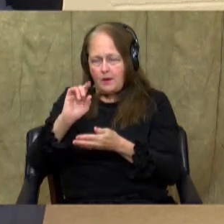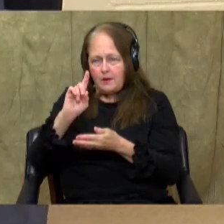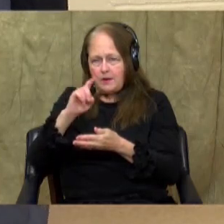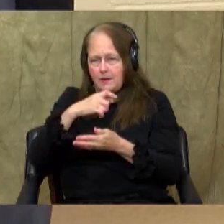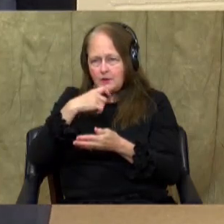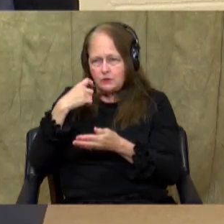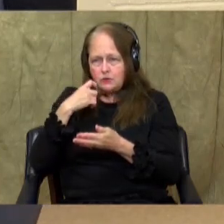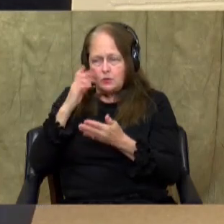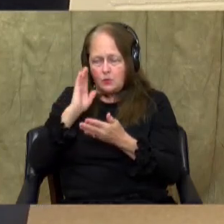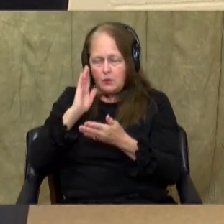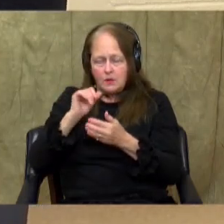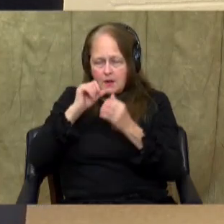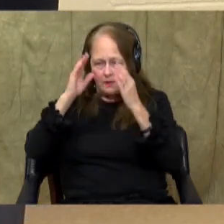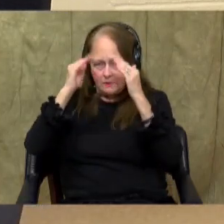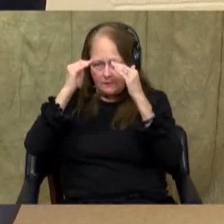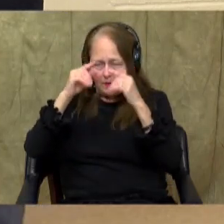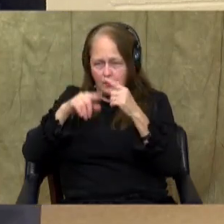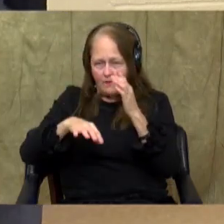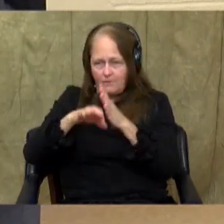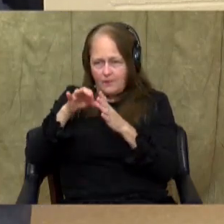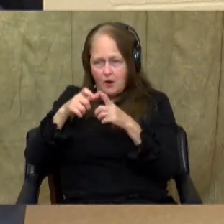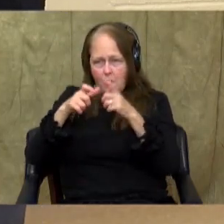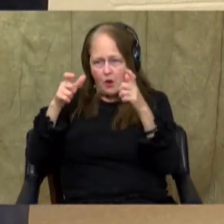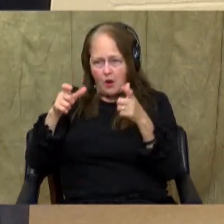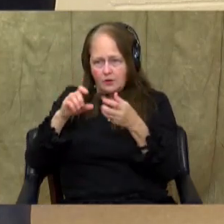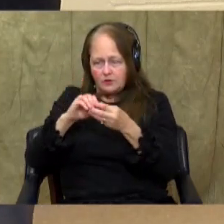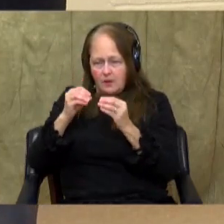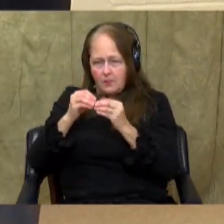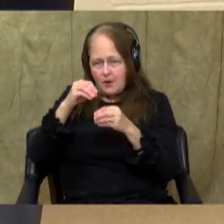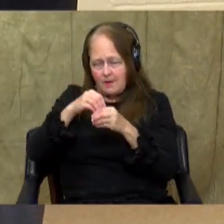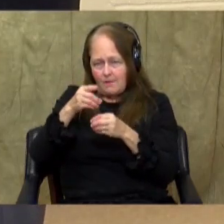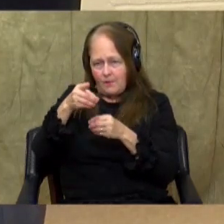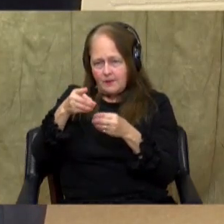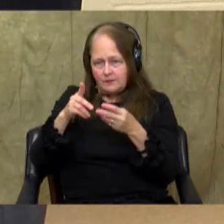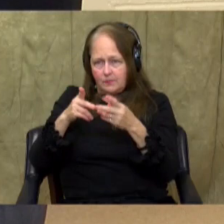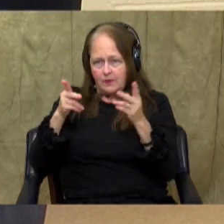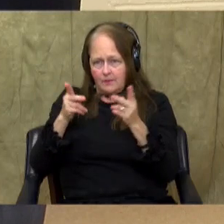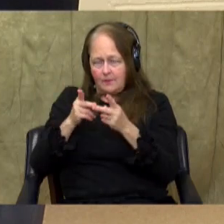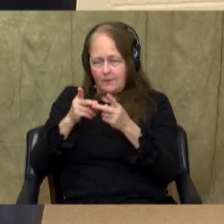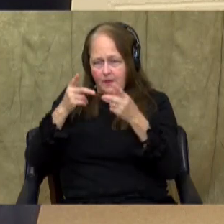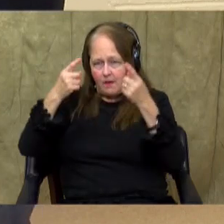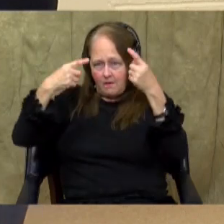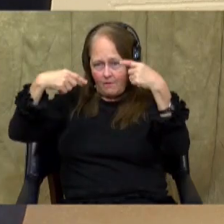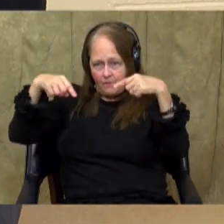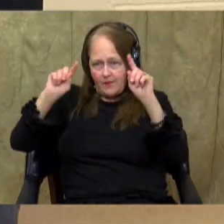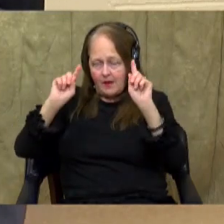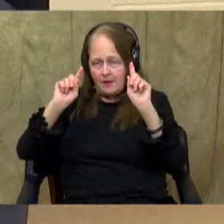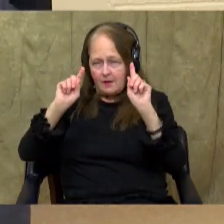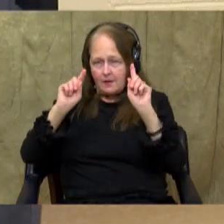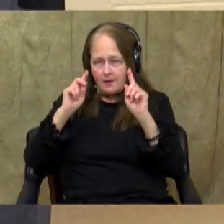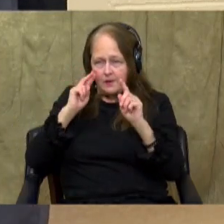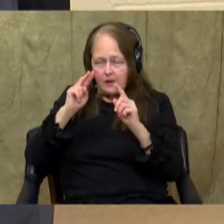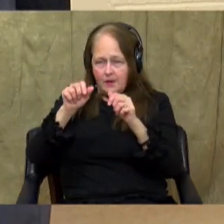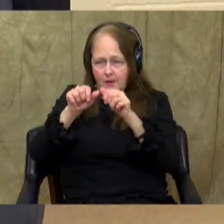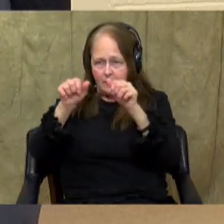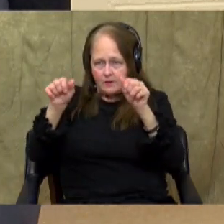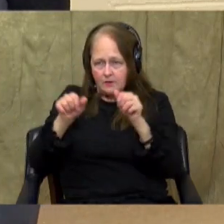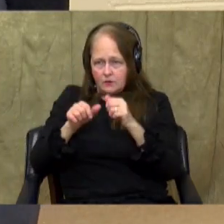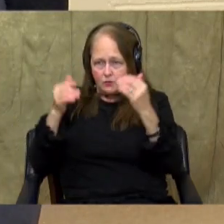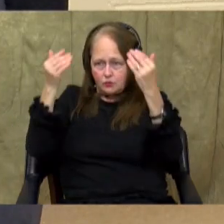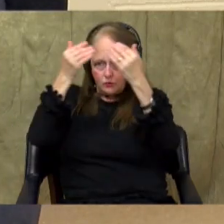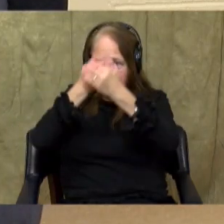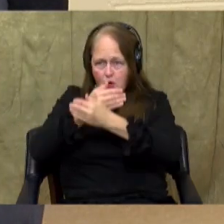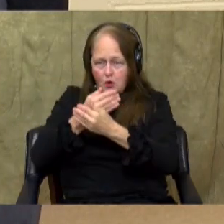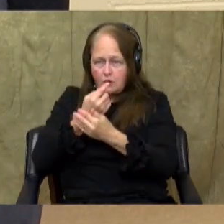you? We probably wouldn't expect to find large numbers of people in those places. And a final takeaway, look at the areas with the darkest